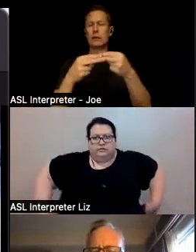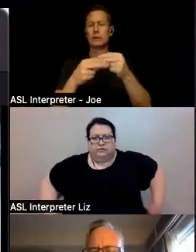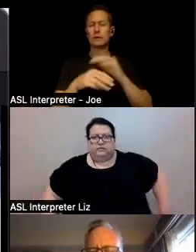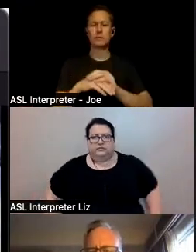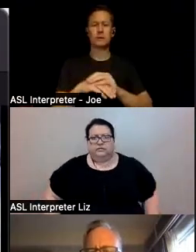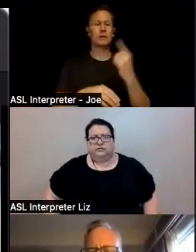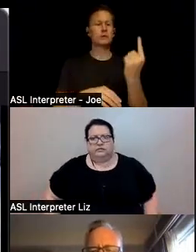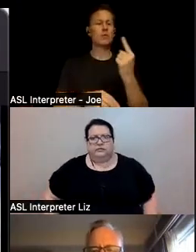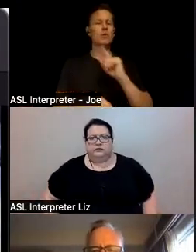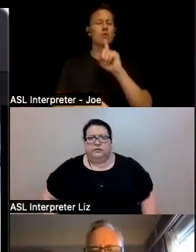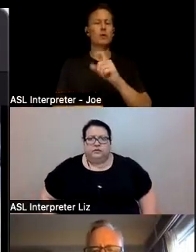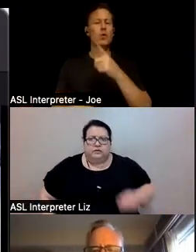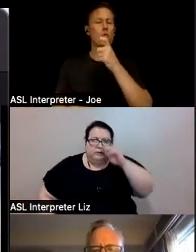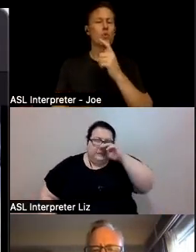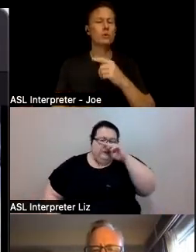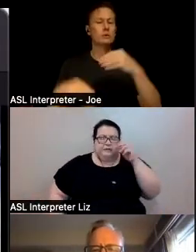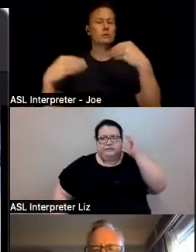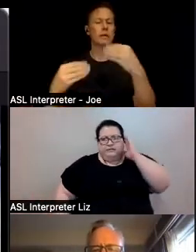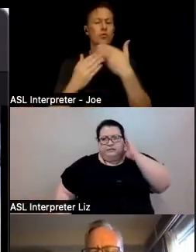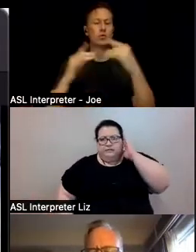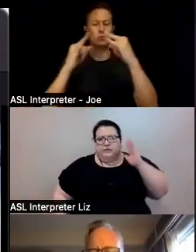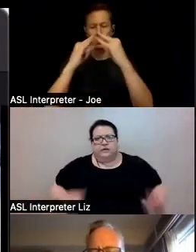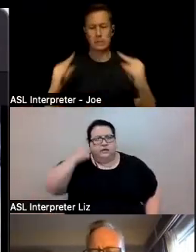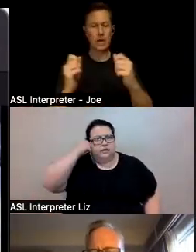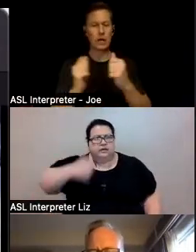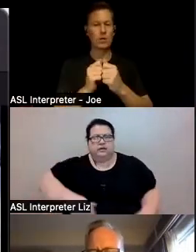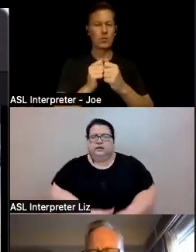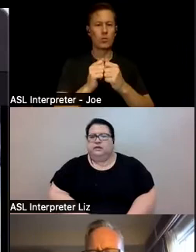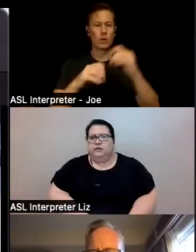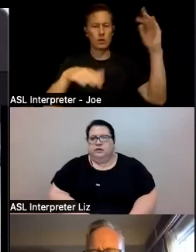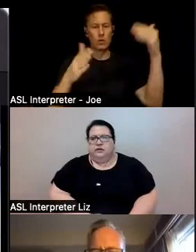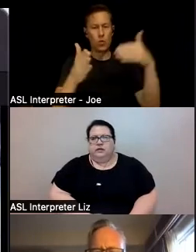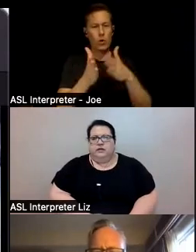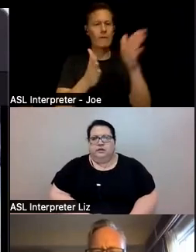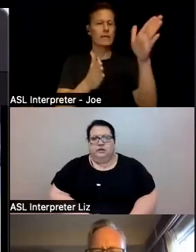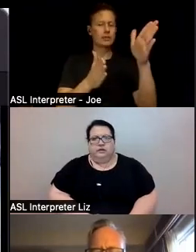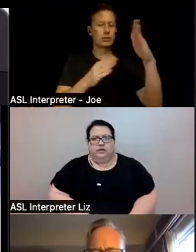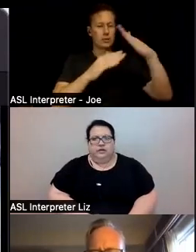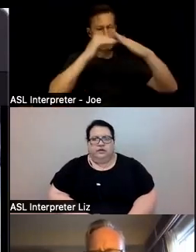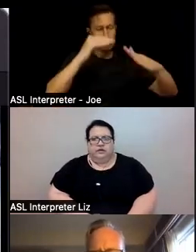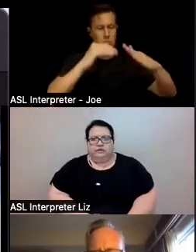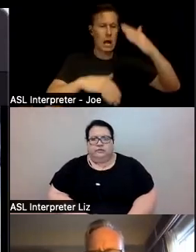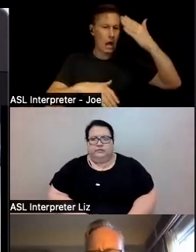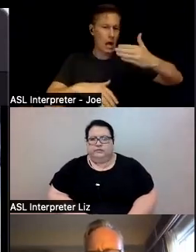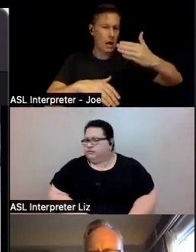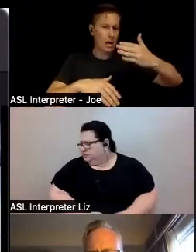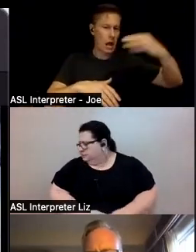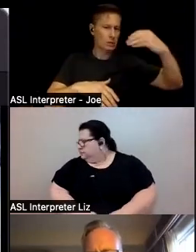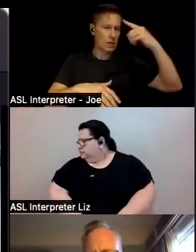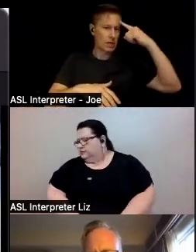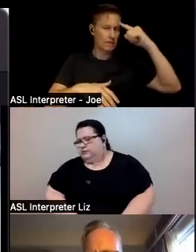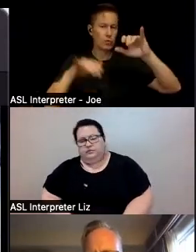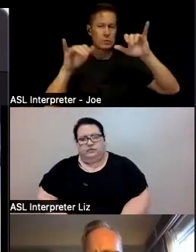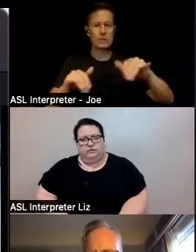asking, who sells a good tent with reflection exterior to stay as cool? Does anybody, do